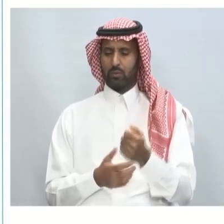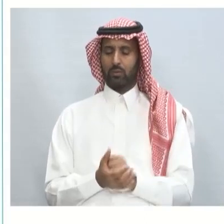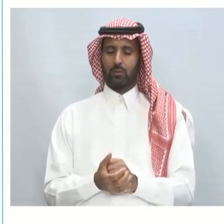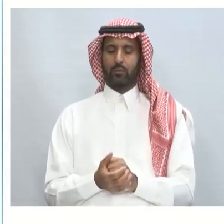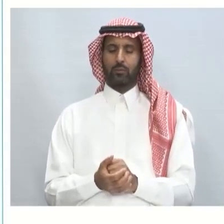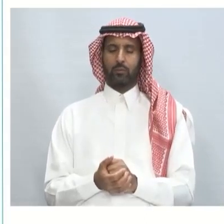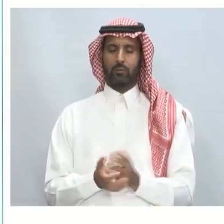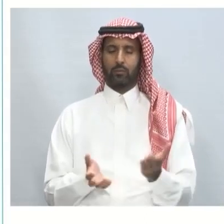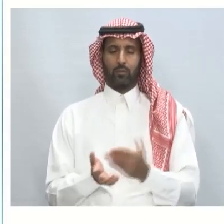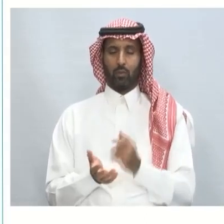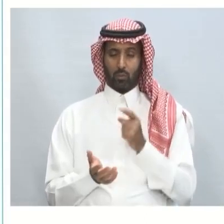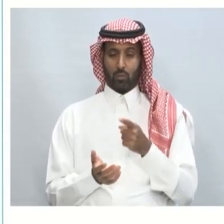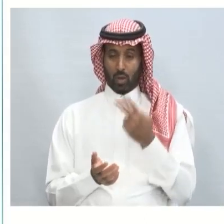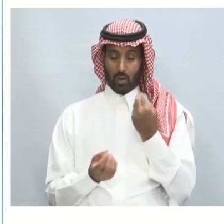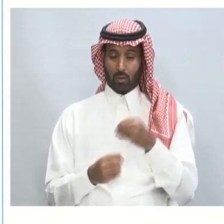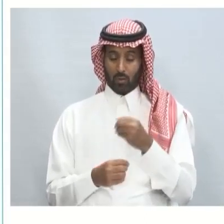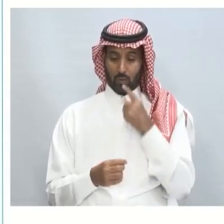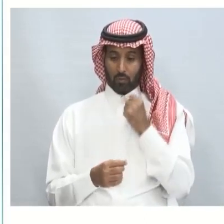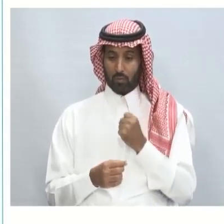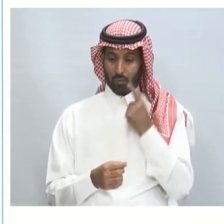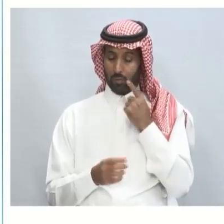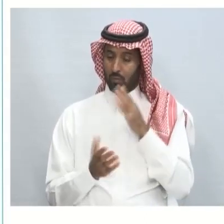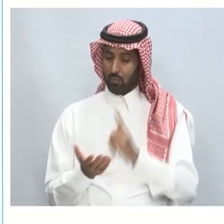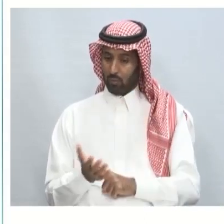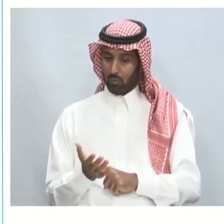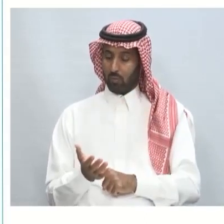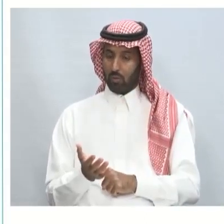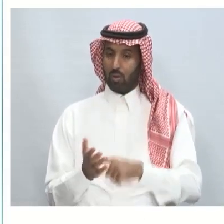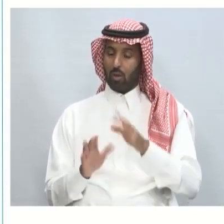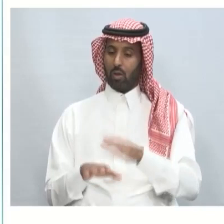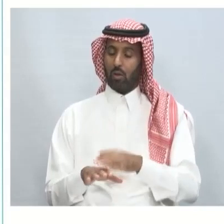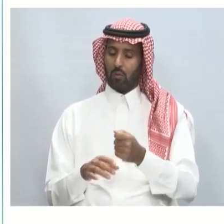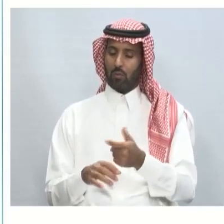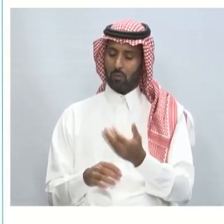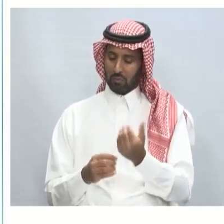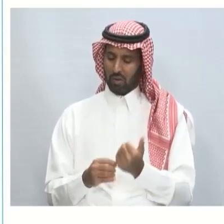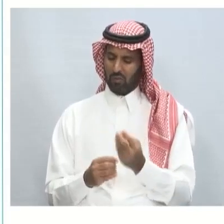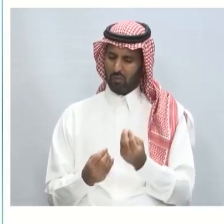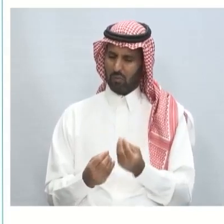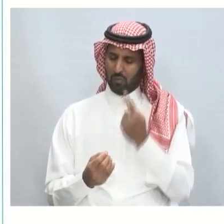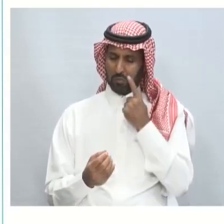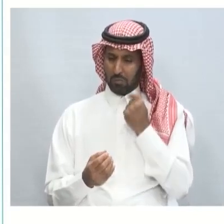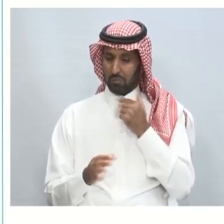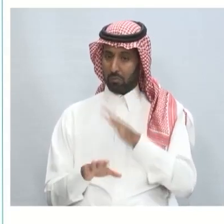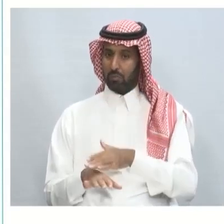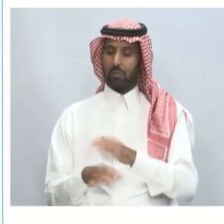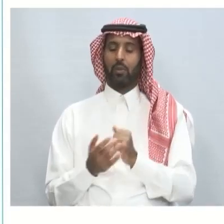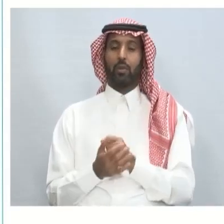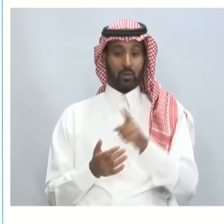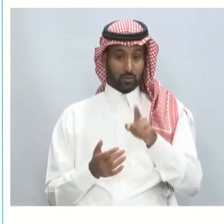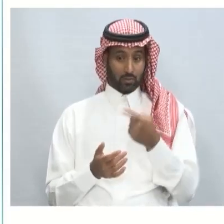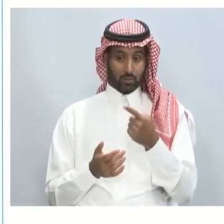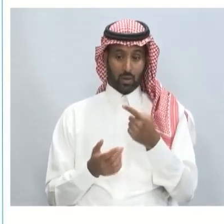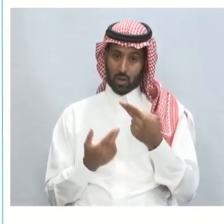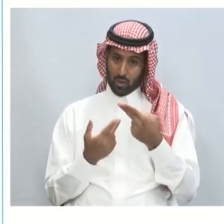answer. Well, I mostly just want to be sure that I have enough money to live on. That's correct. In